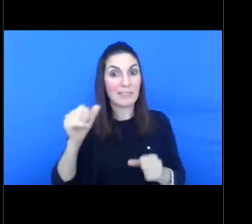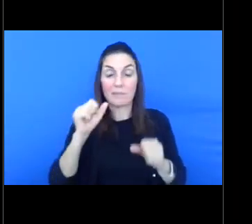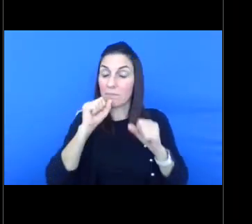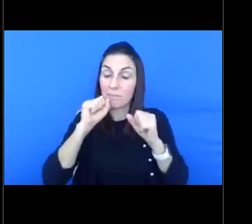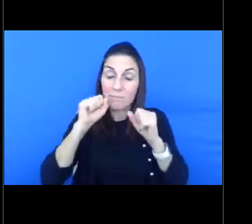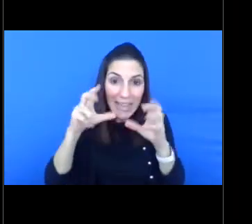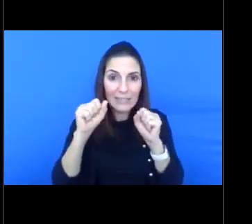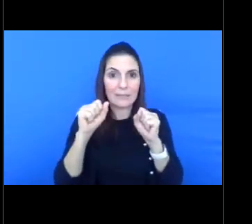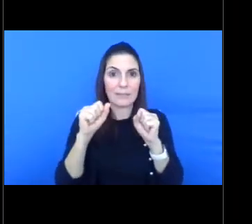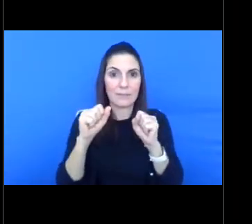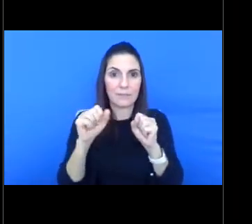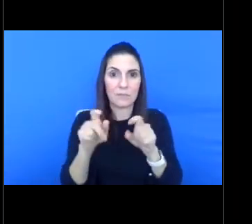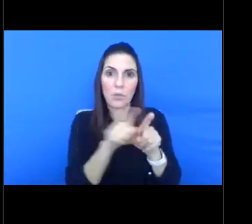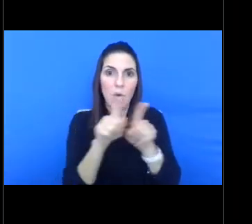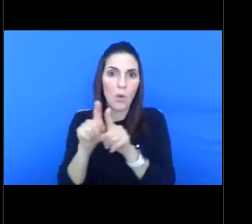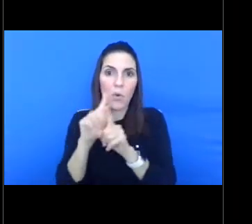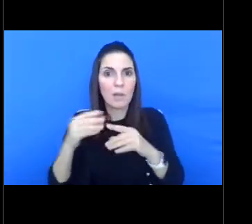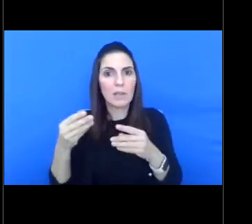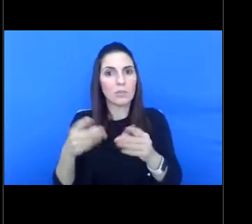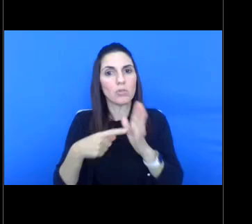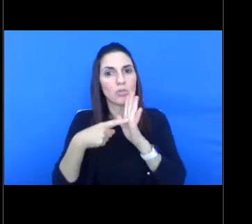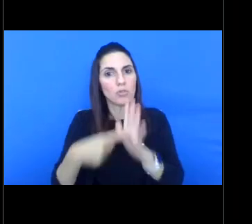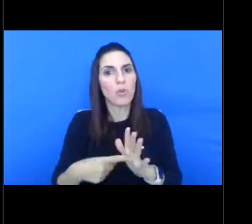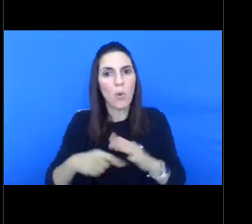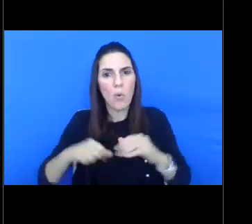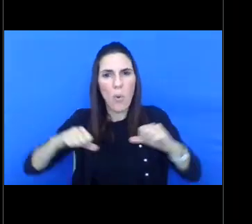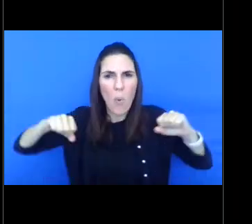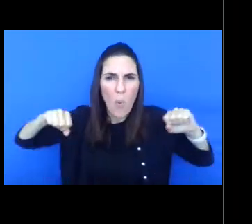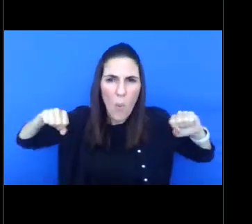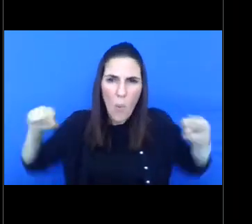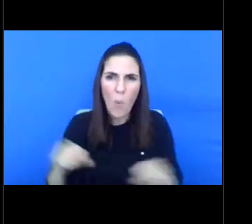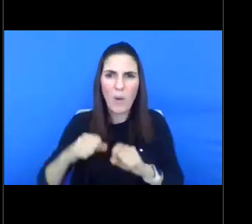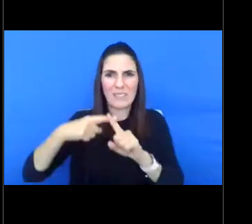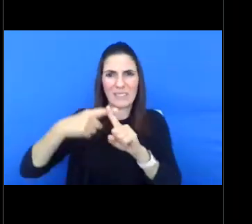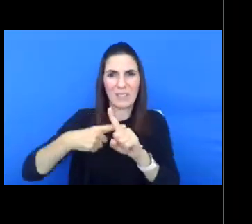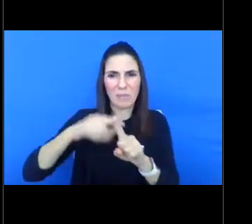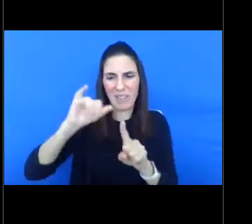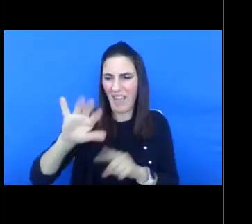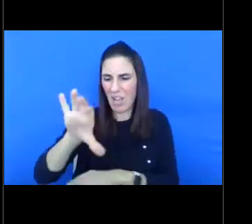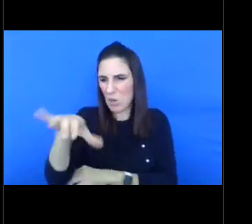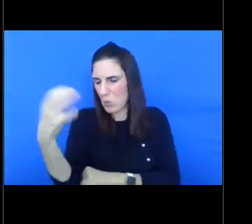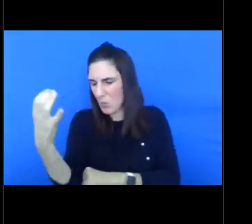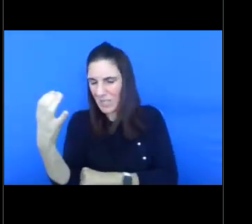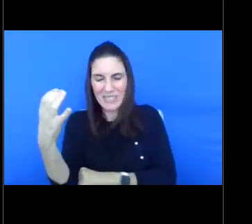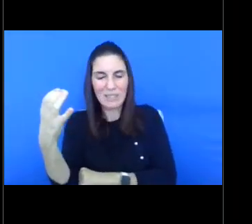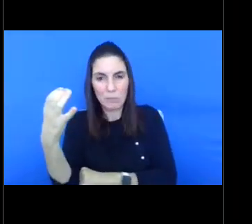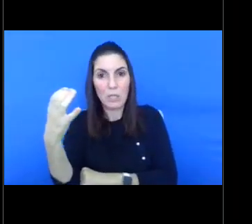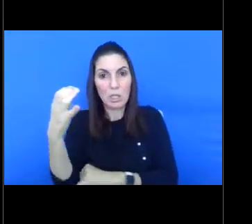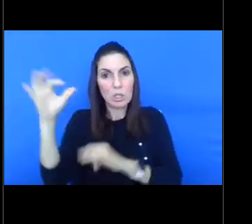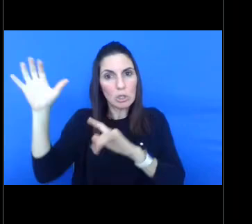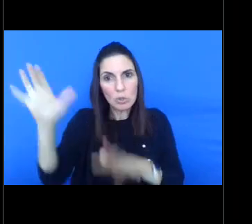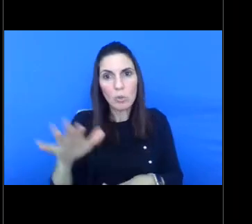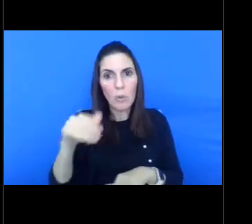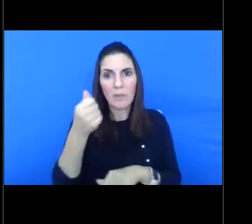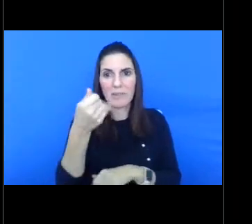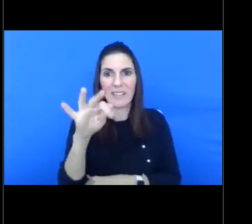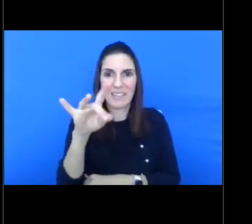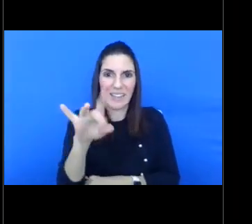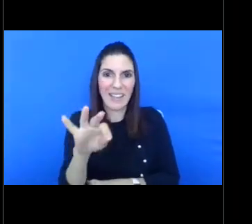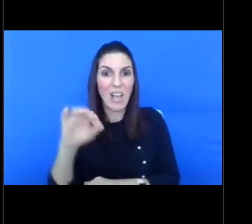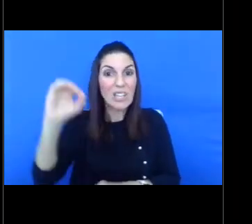That also provided us the coldest temperatures in Wilmington's history. That Christmas snowstorm in 1989, 0 degrees